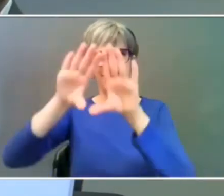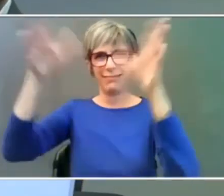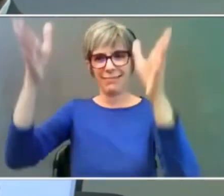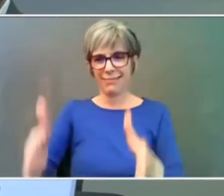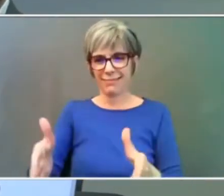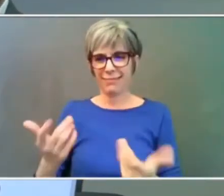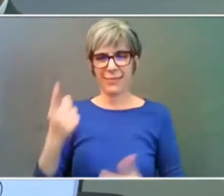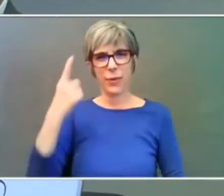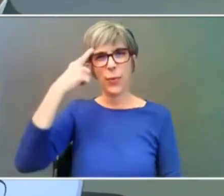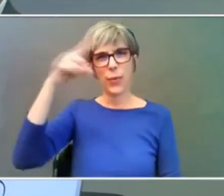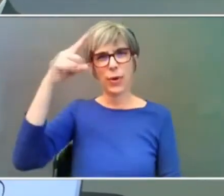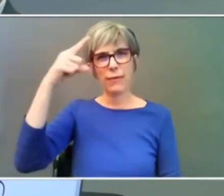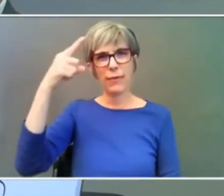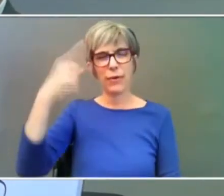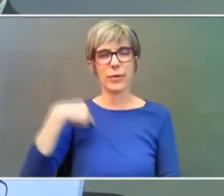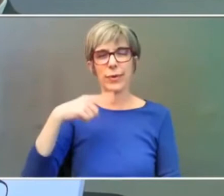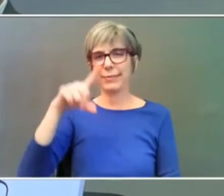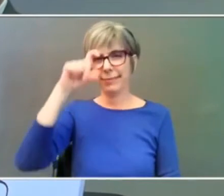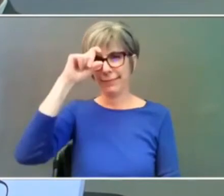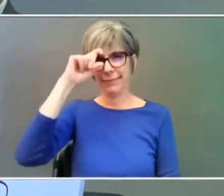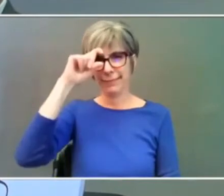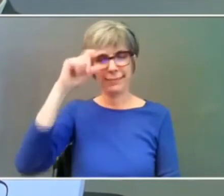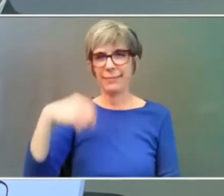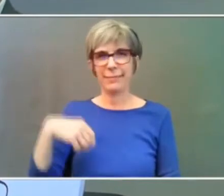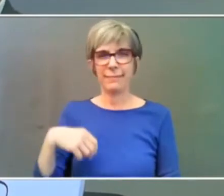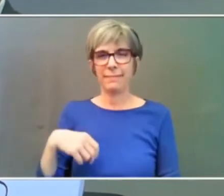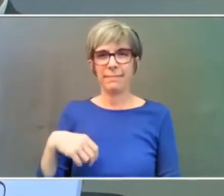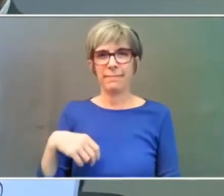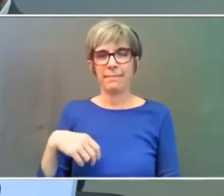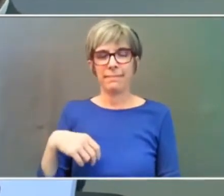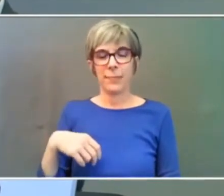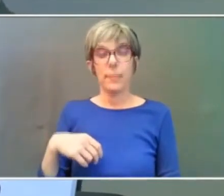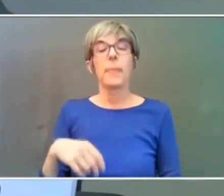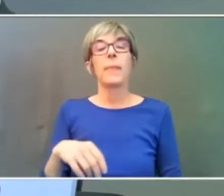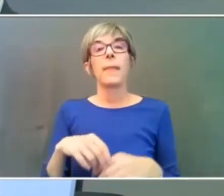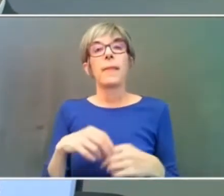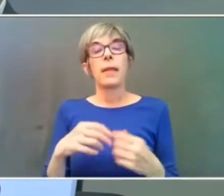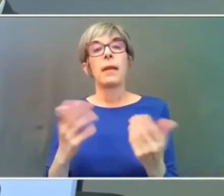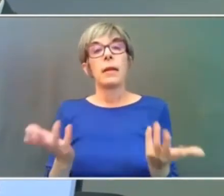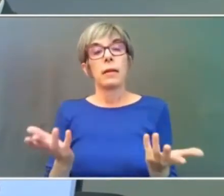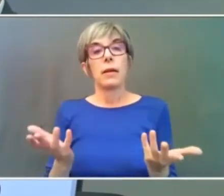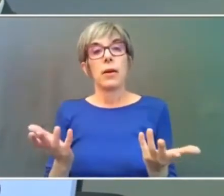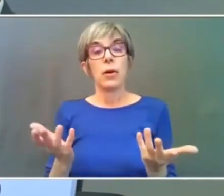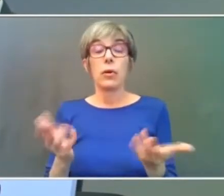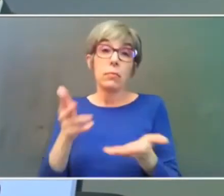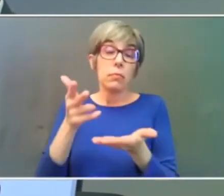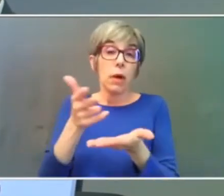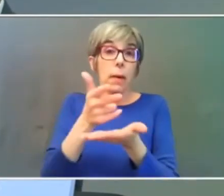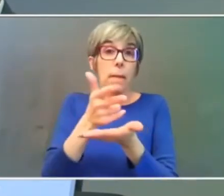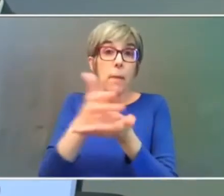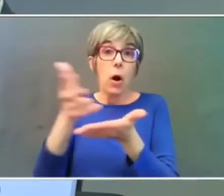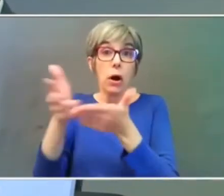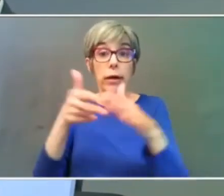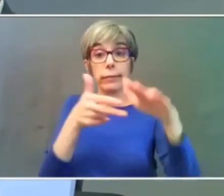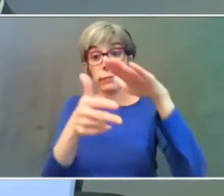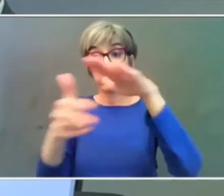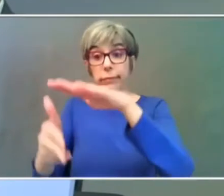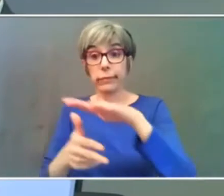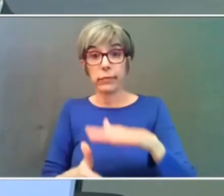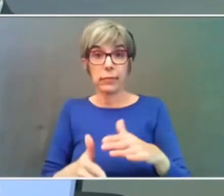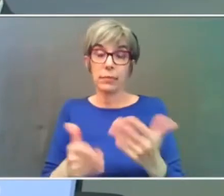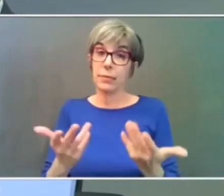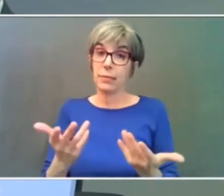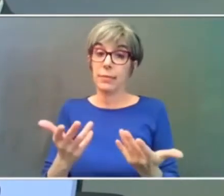have a little problem with that. And so, a parking deck is a cash cow,